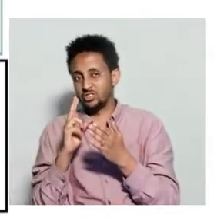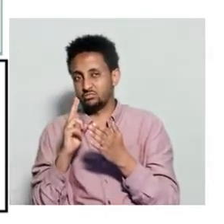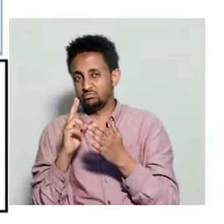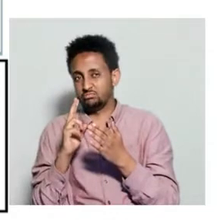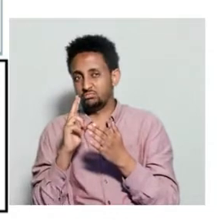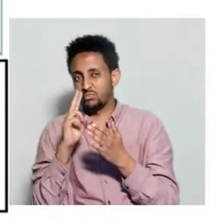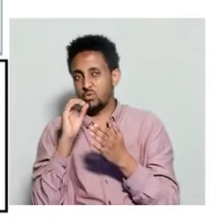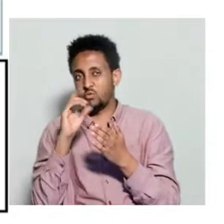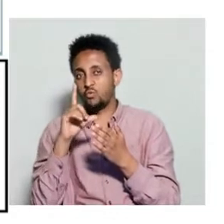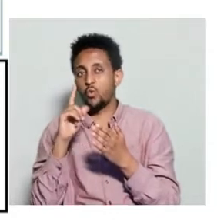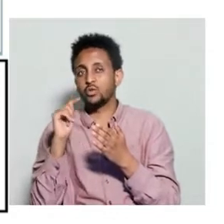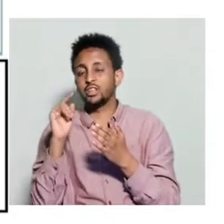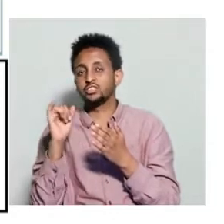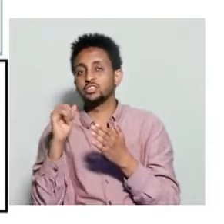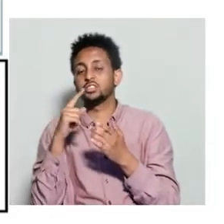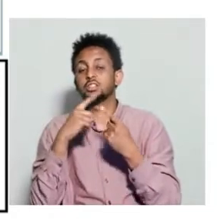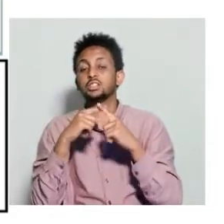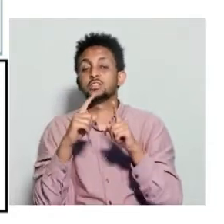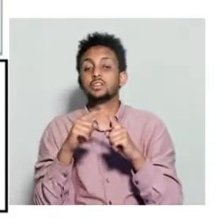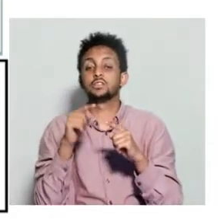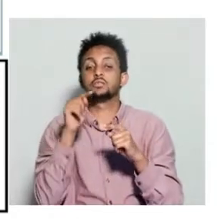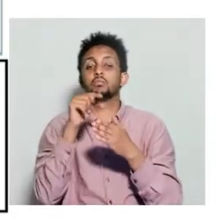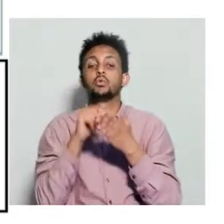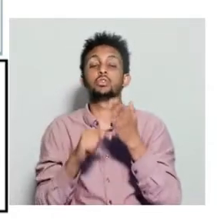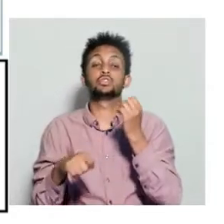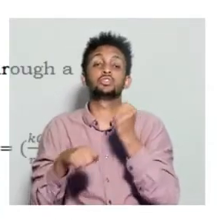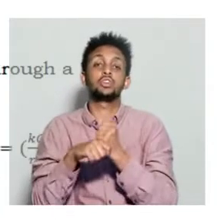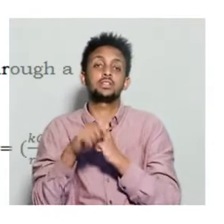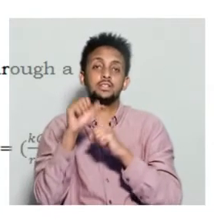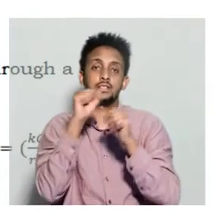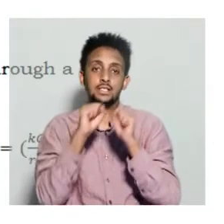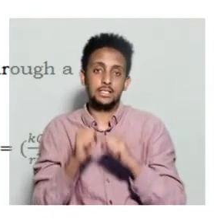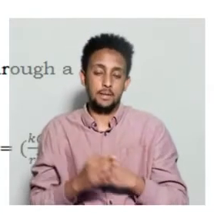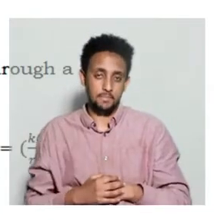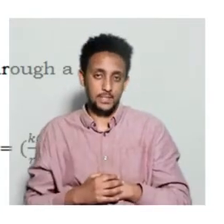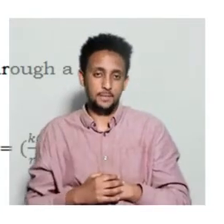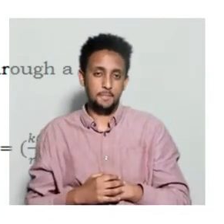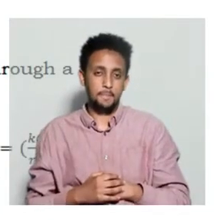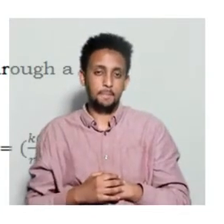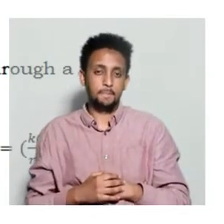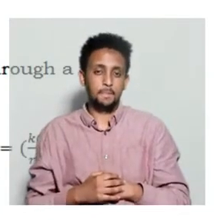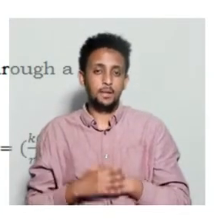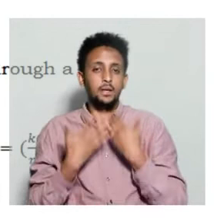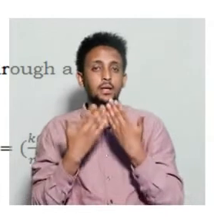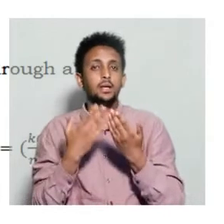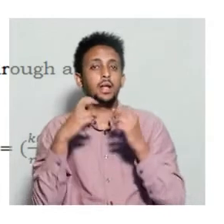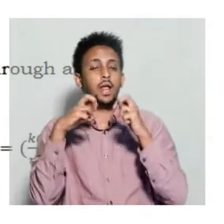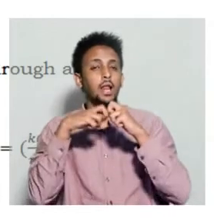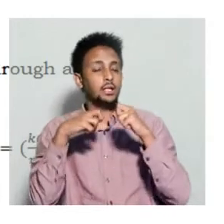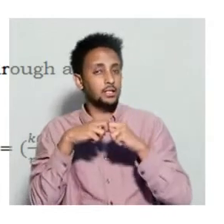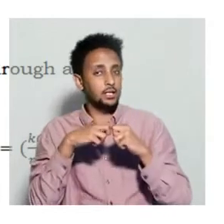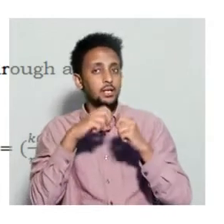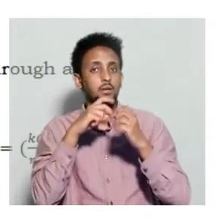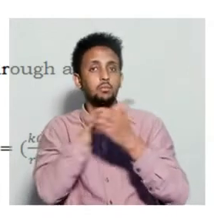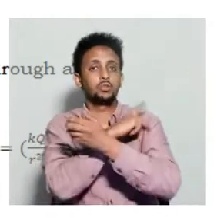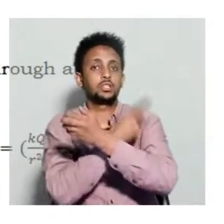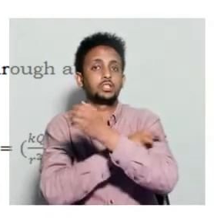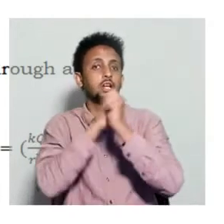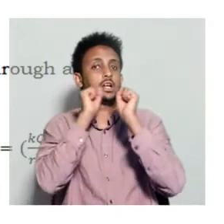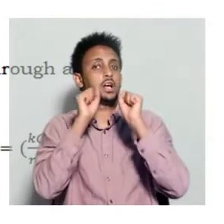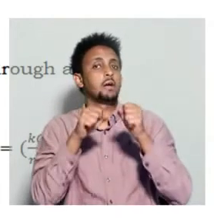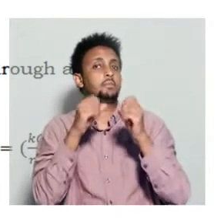be voltage or potential difference for point charge systems. And here electric potential can